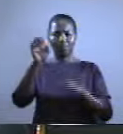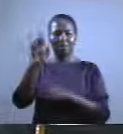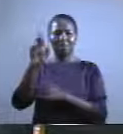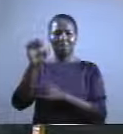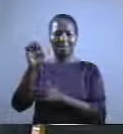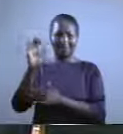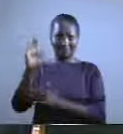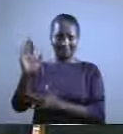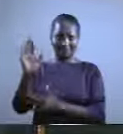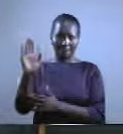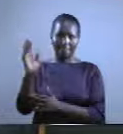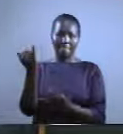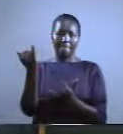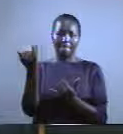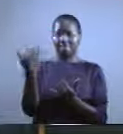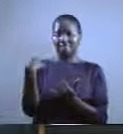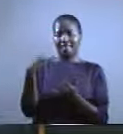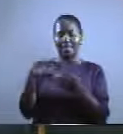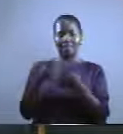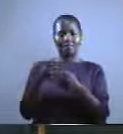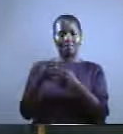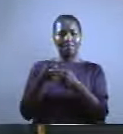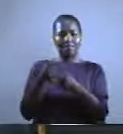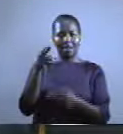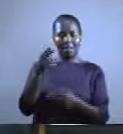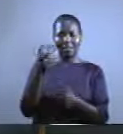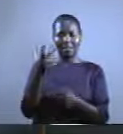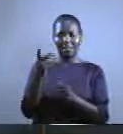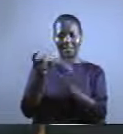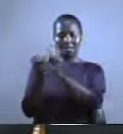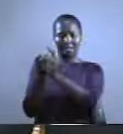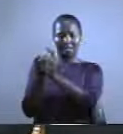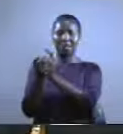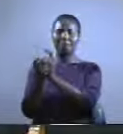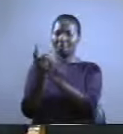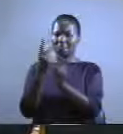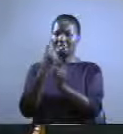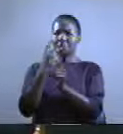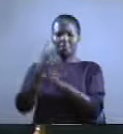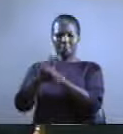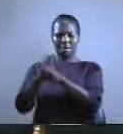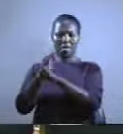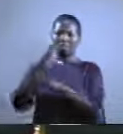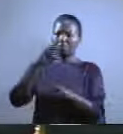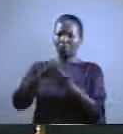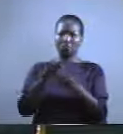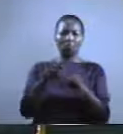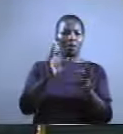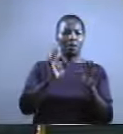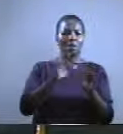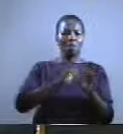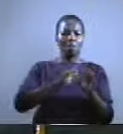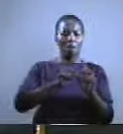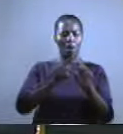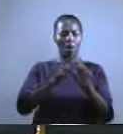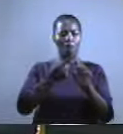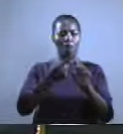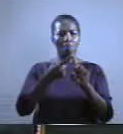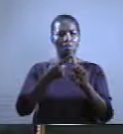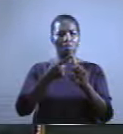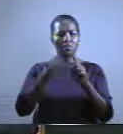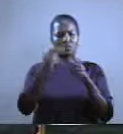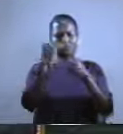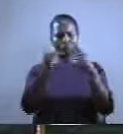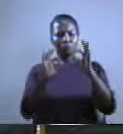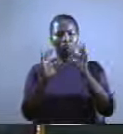in Tunisia in their semi-final second leg encounter, it was enough for Pirates on the basis of the away goals